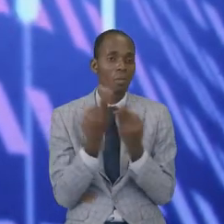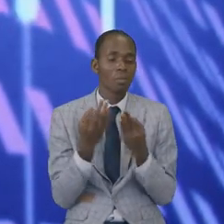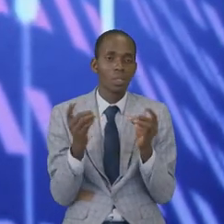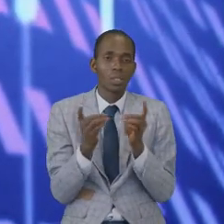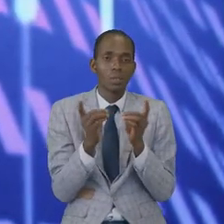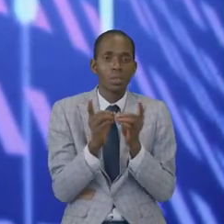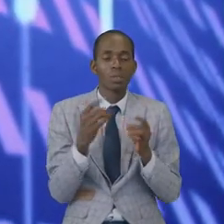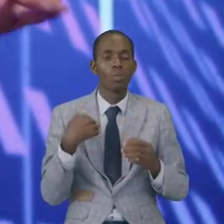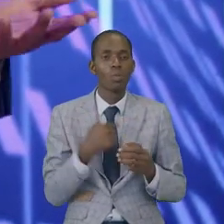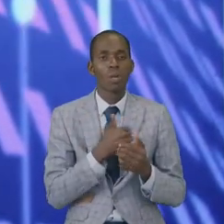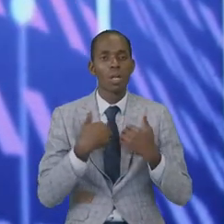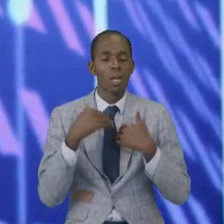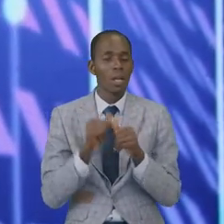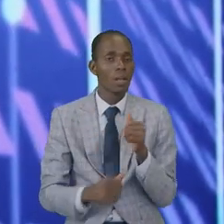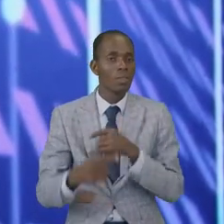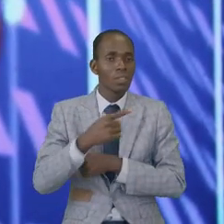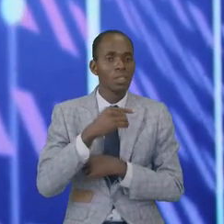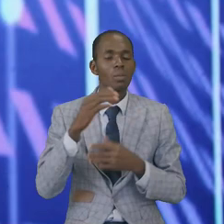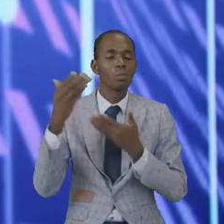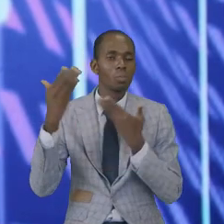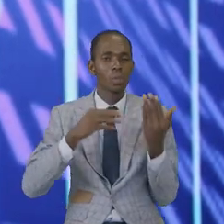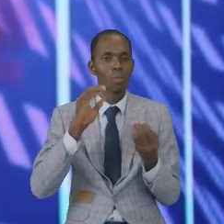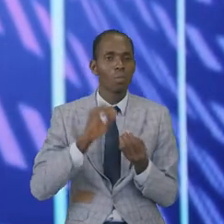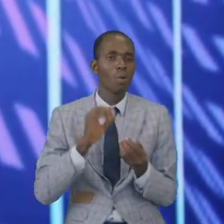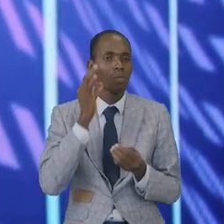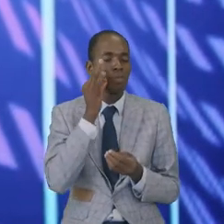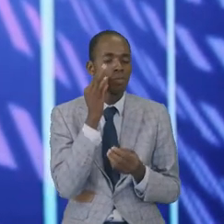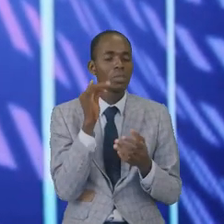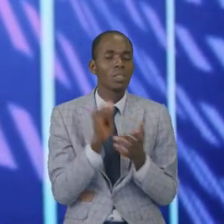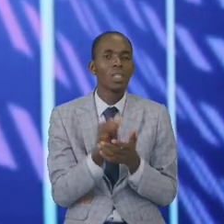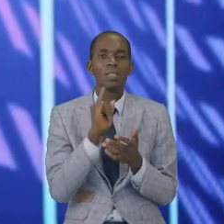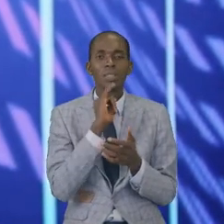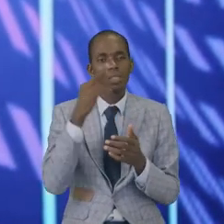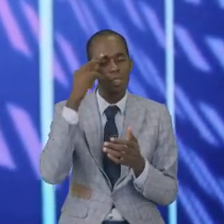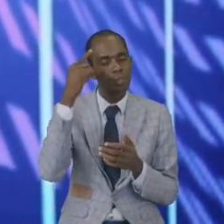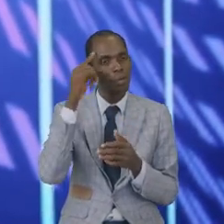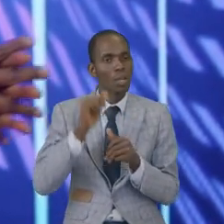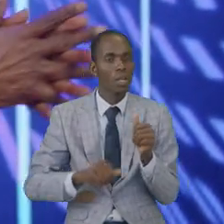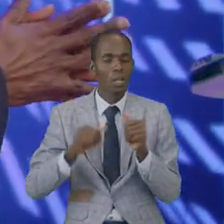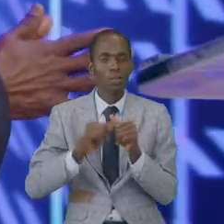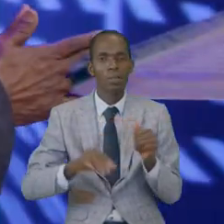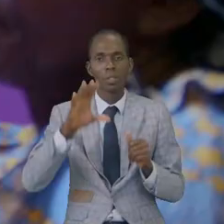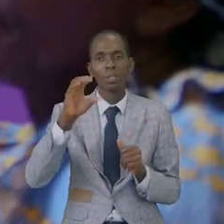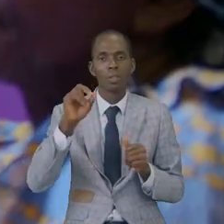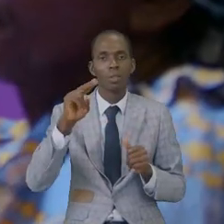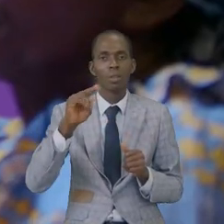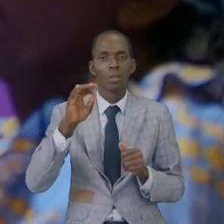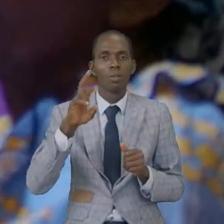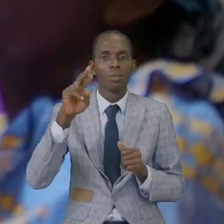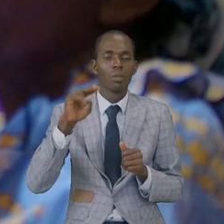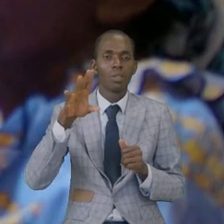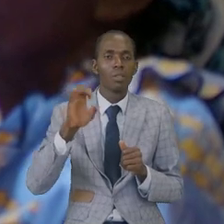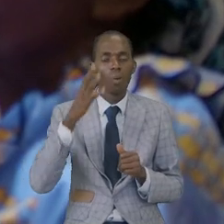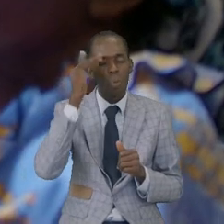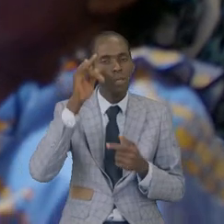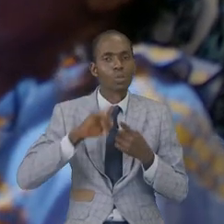day, bring forth more fruit. That the reason for every conference we have, every message we're listening to bring forth